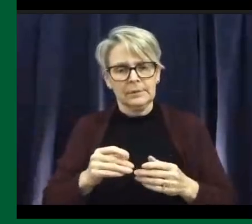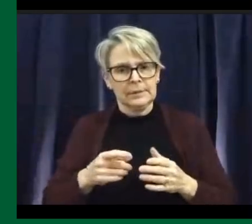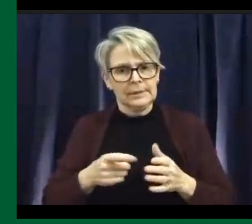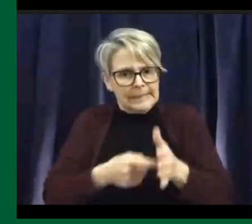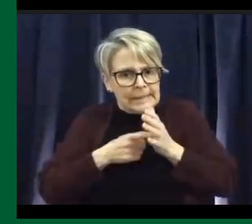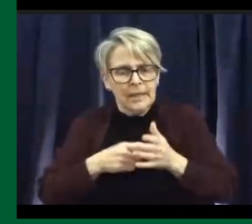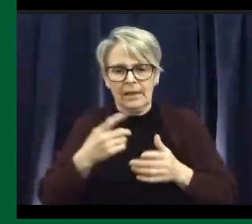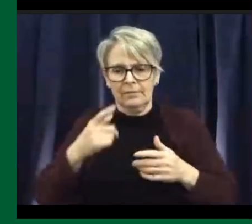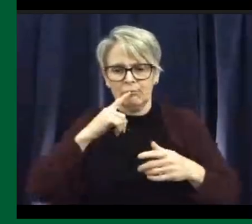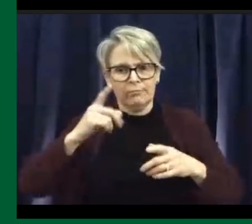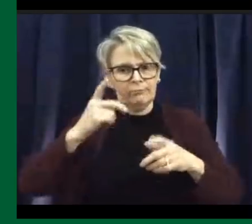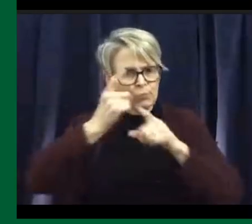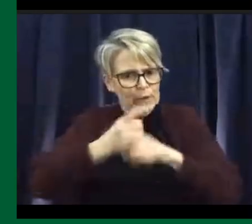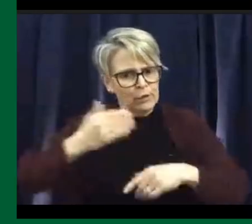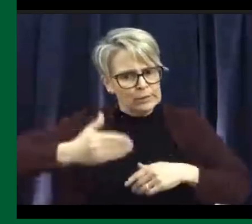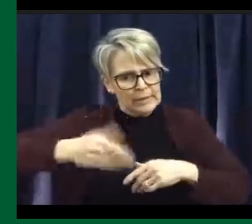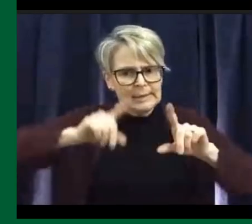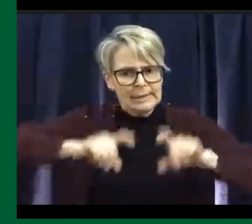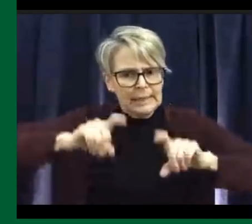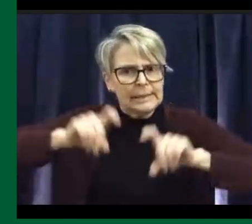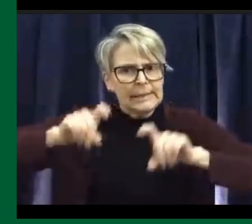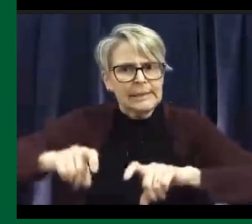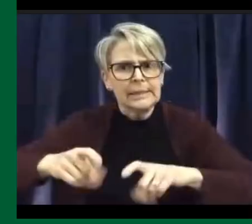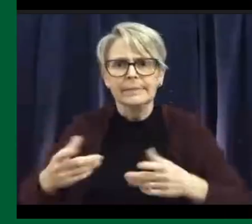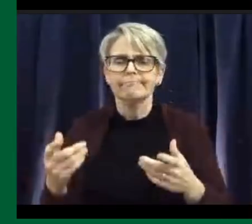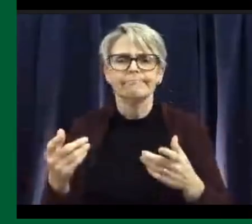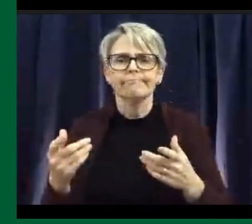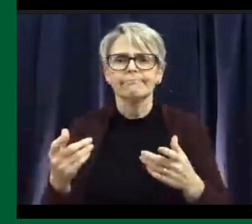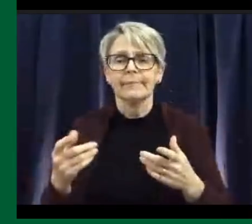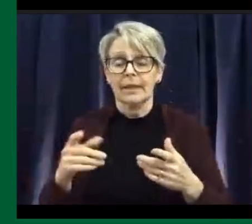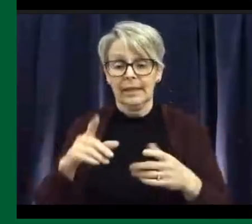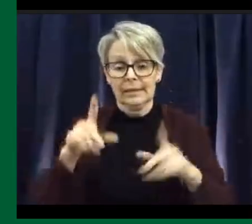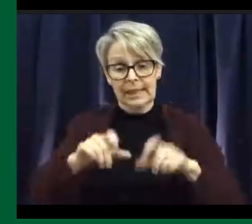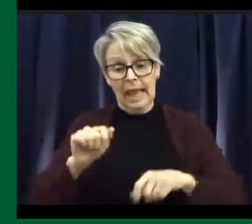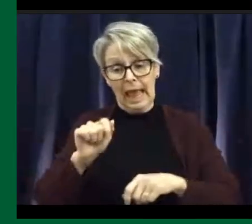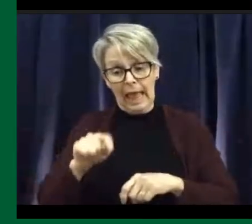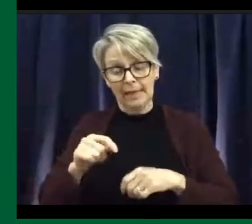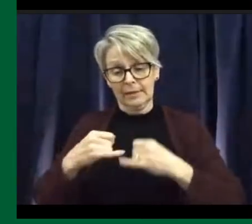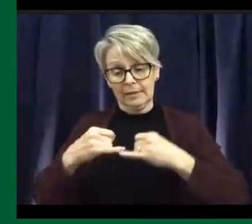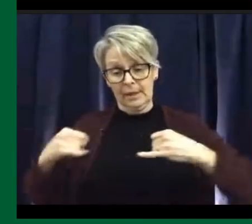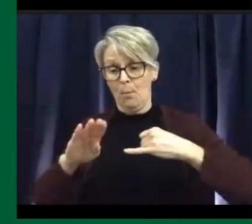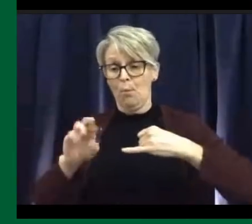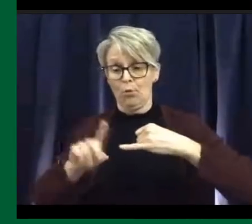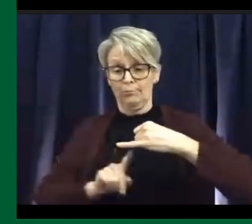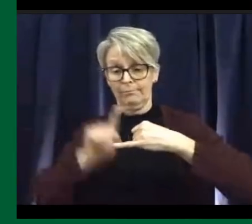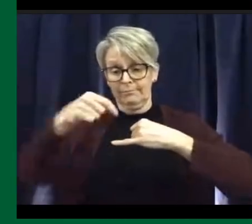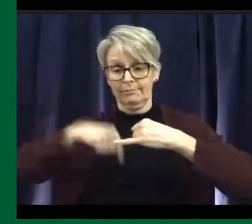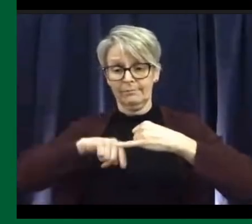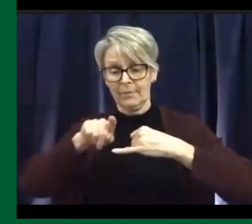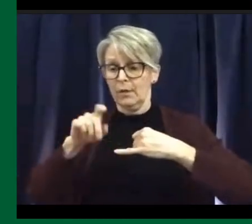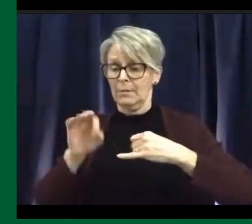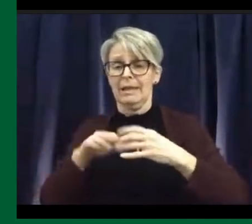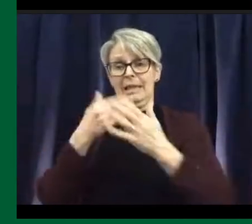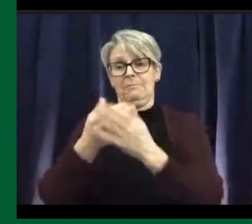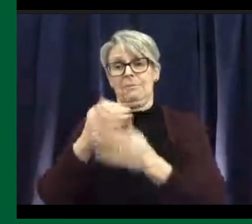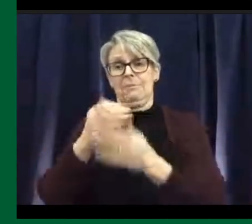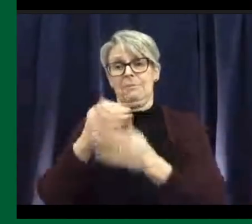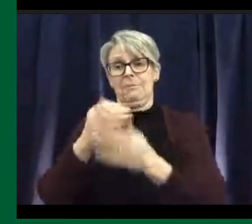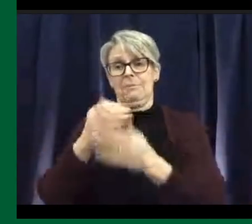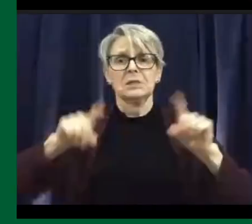And irrespective of testing available at the border, regular testing is easily available in Saskatchewan. There's